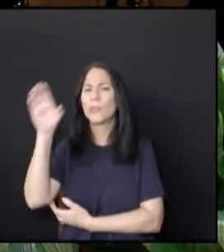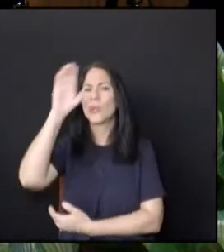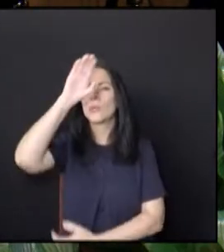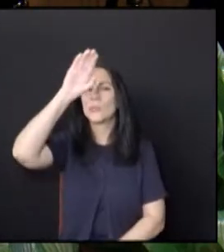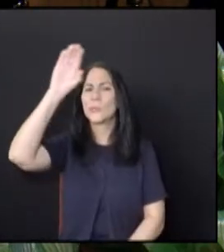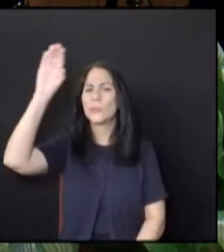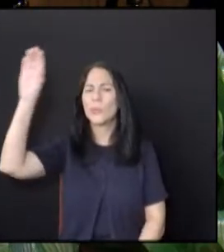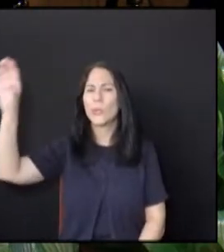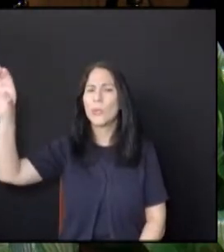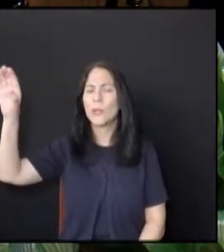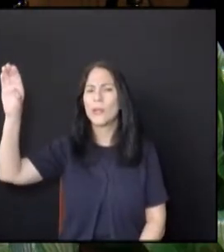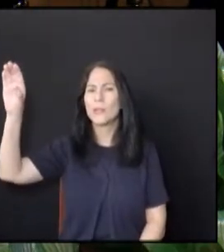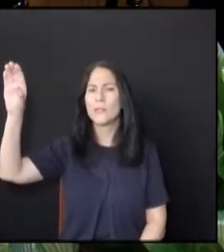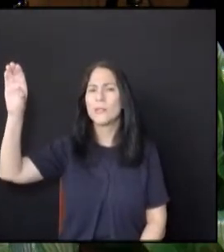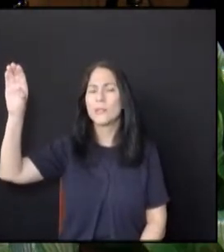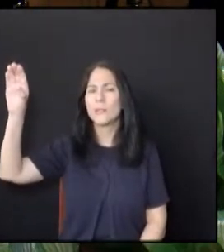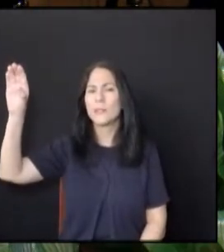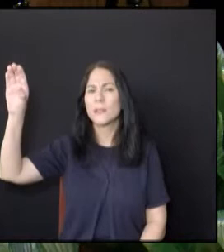cross.